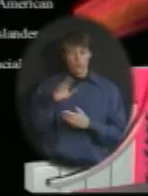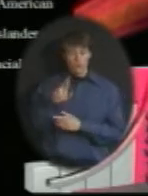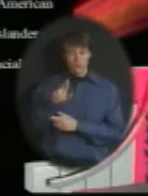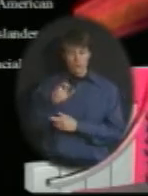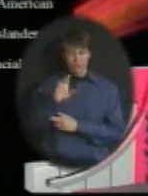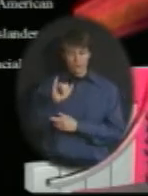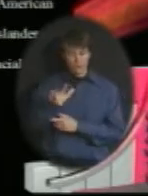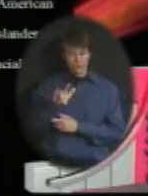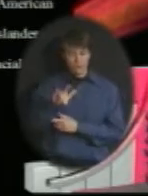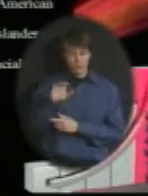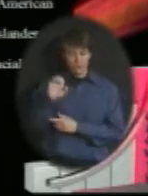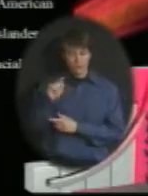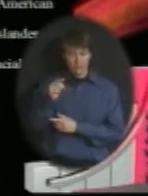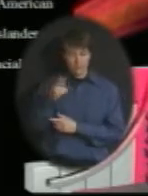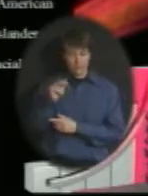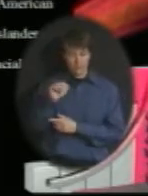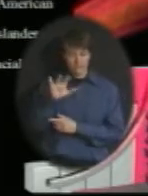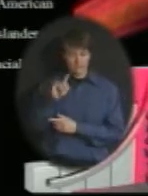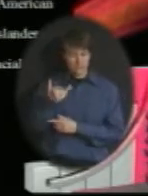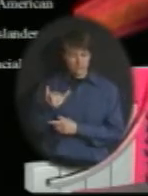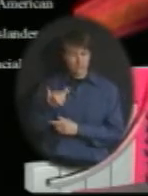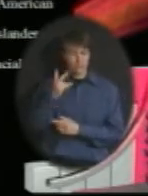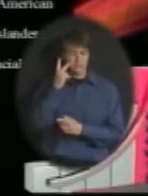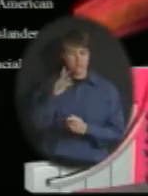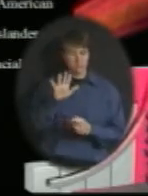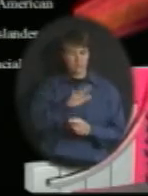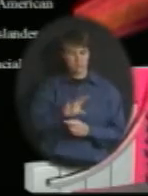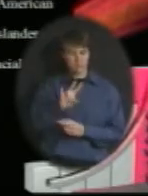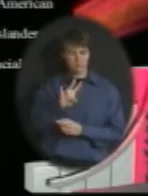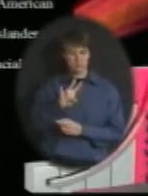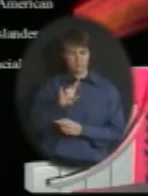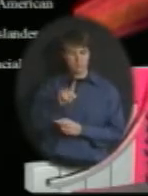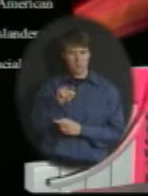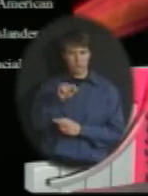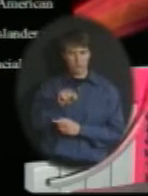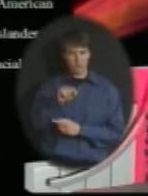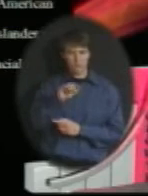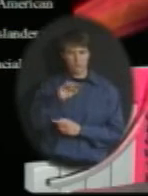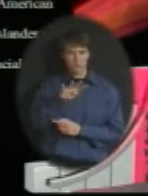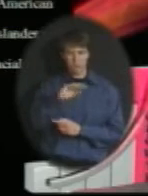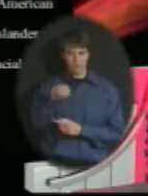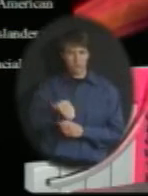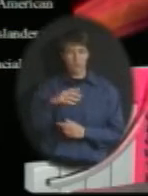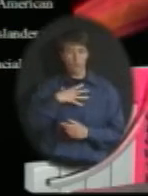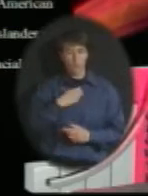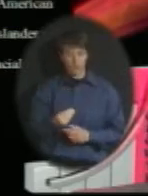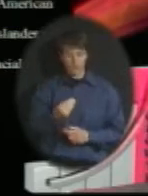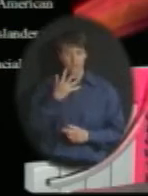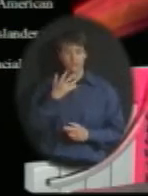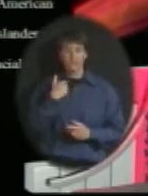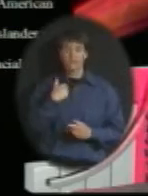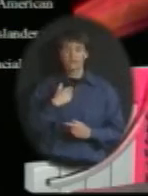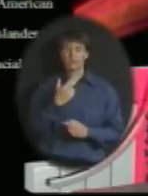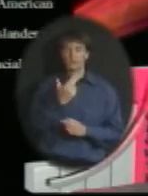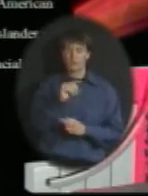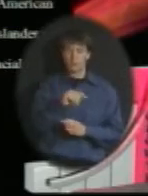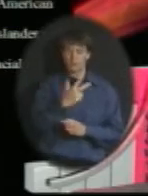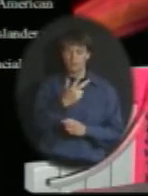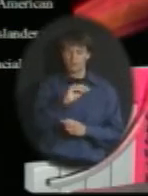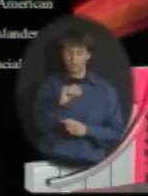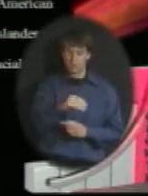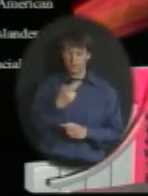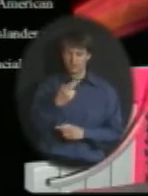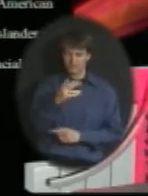at ethnicity and racial breakdown, we'll see that we're about 71% white, about 13.3% Hispanic, and